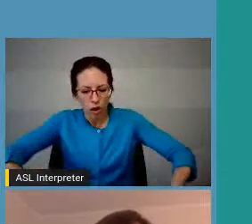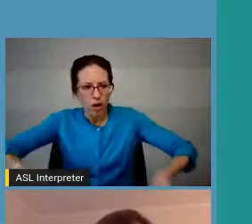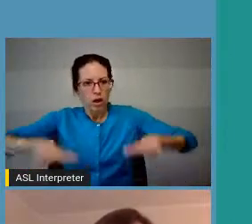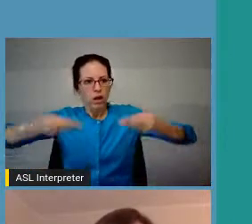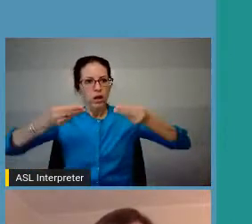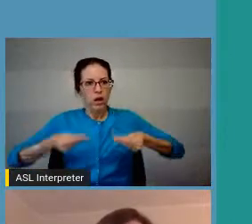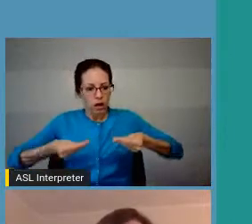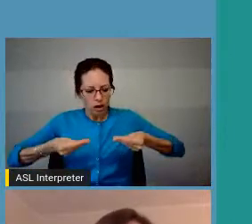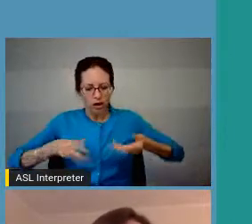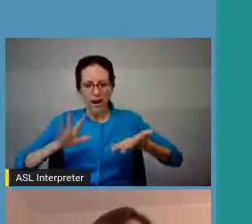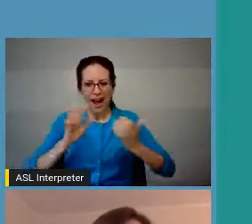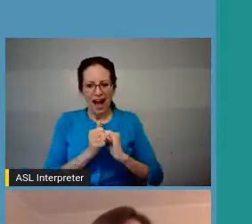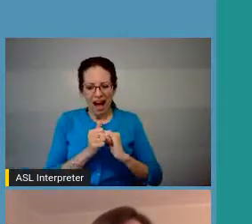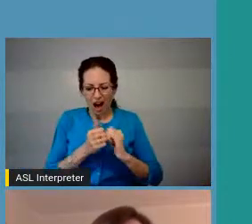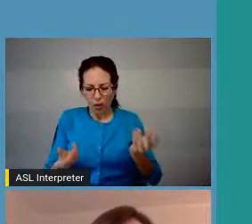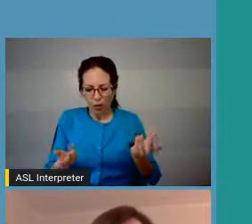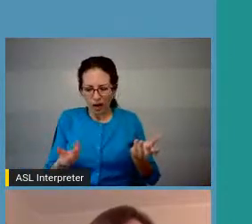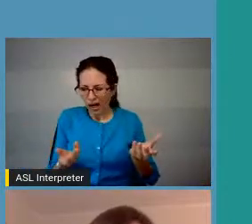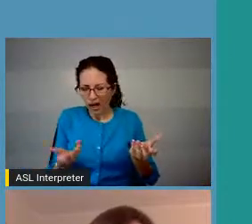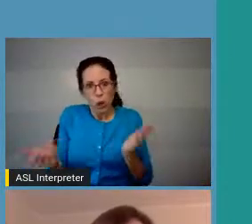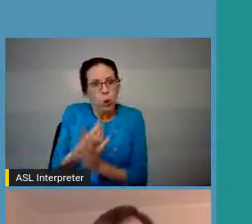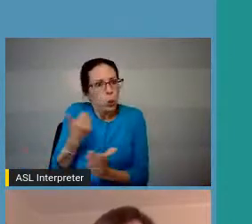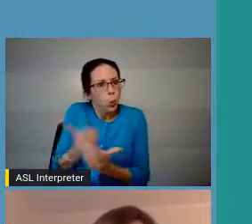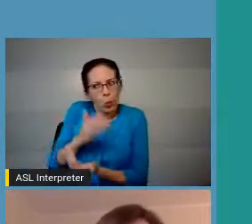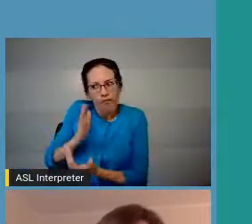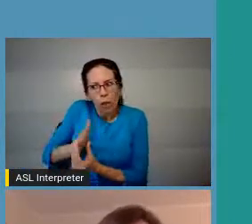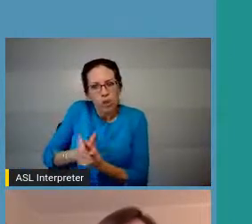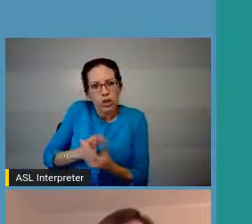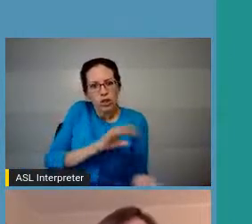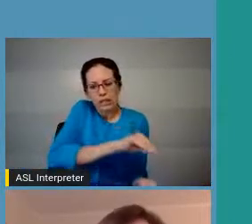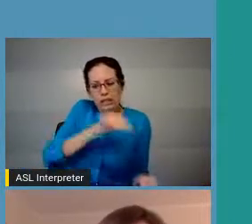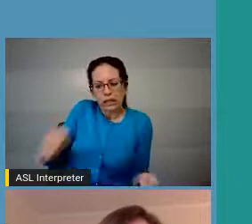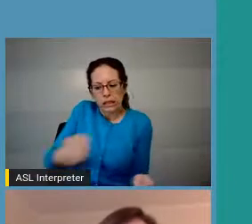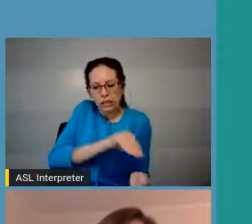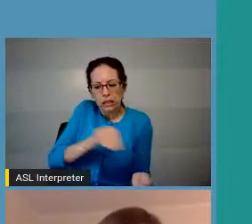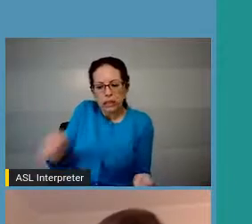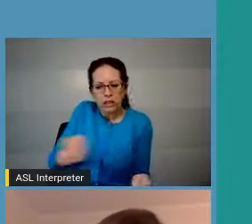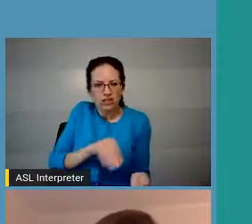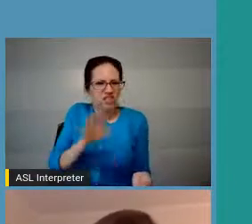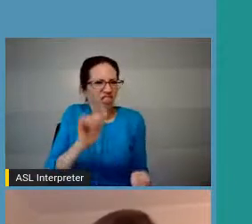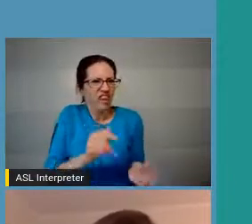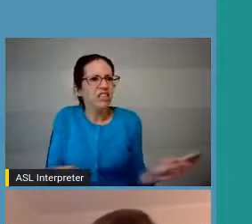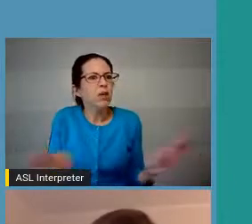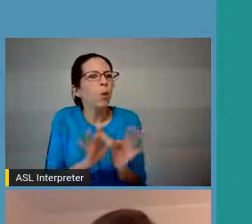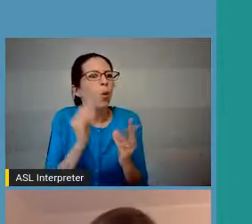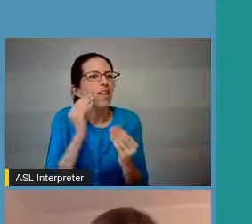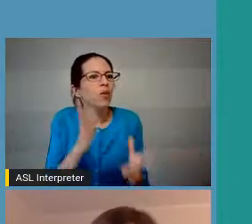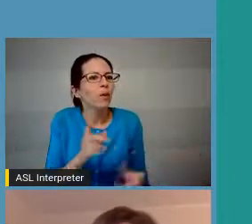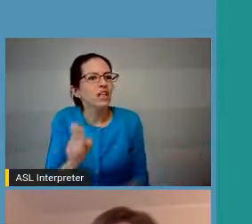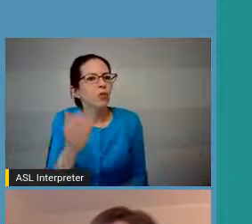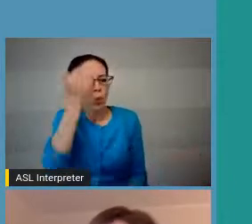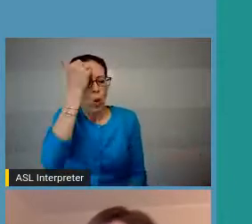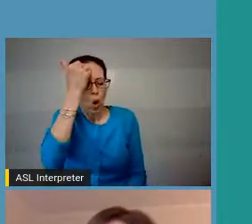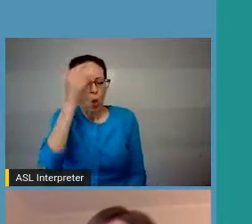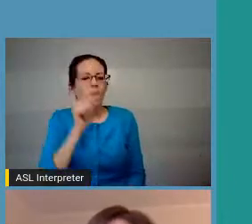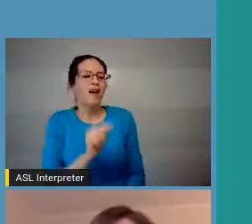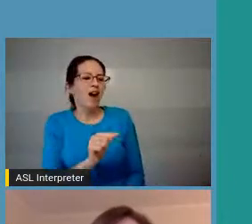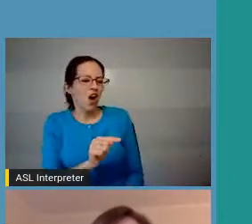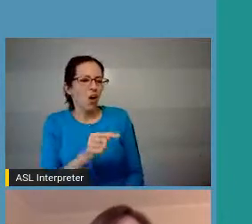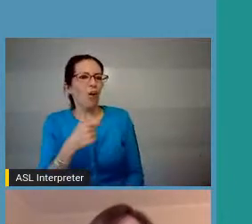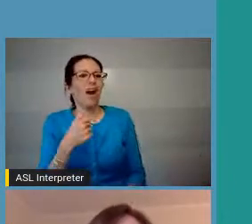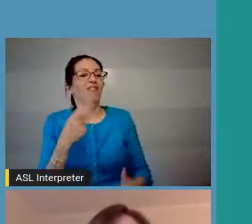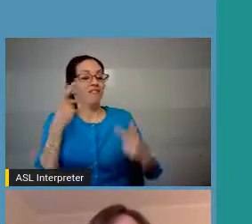process of rehousing this collection. And that's important information to know, that you're collecting from the physical investigation of the